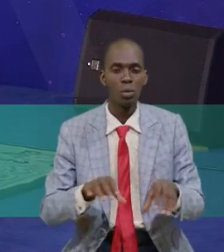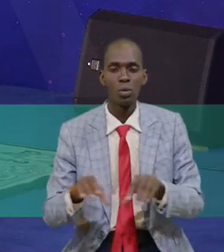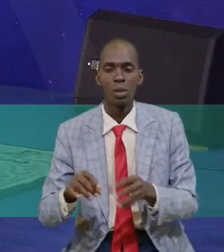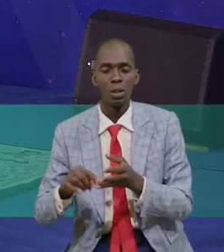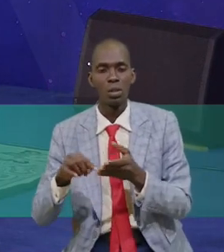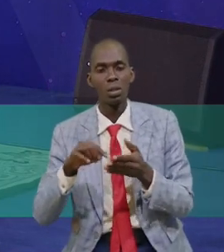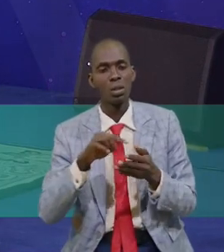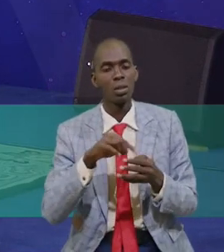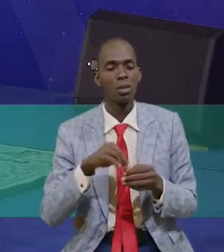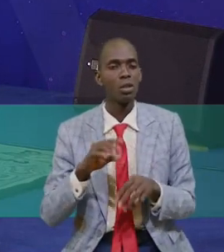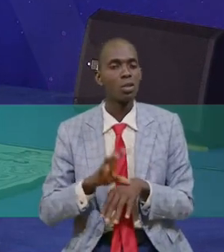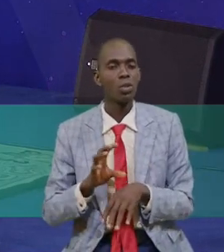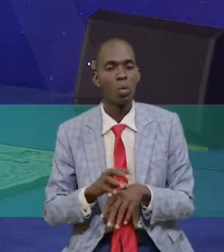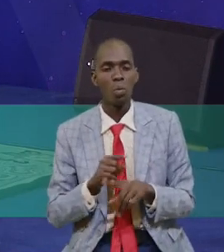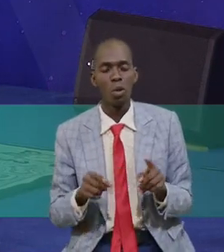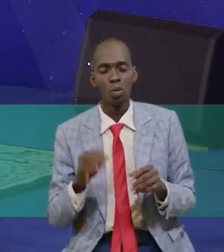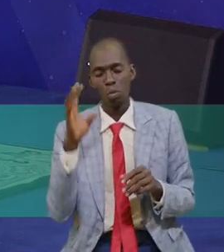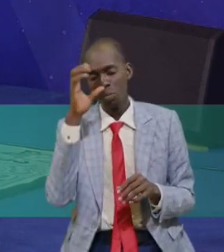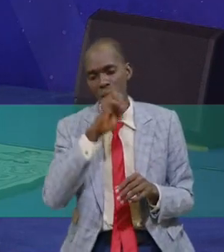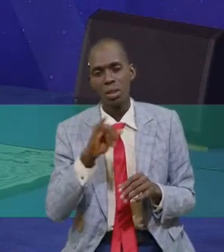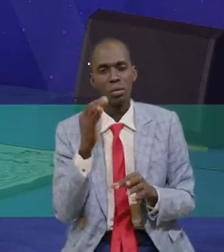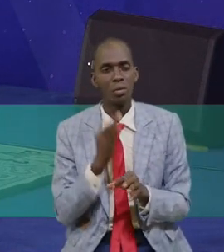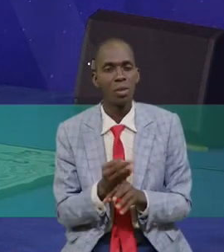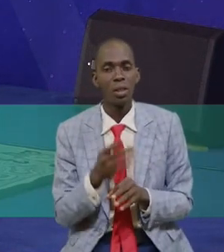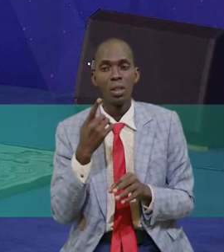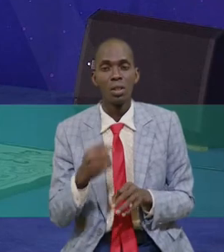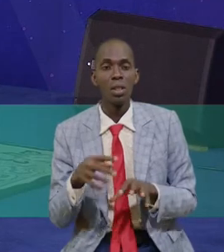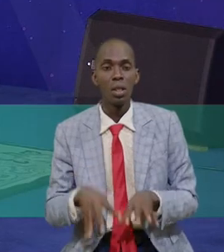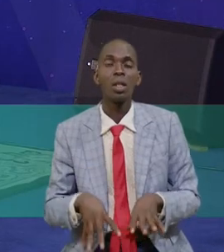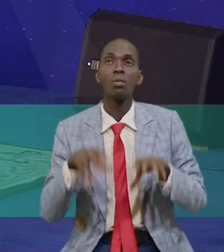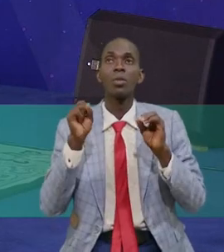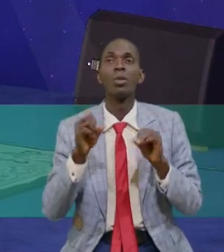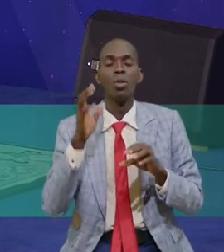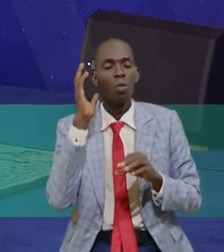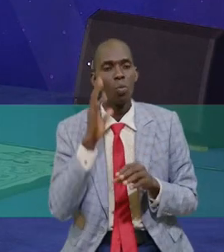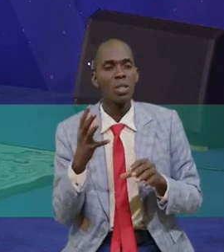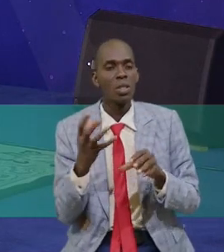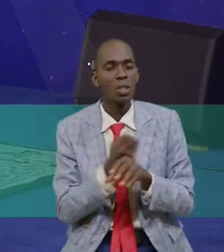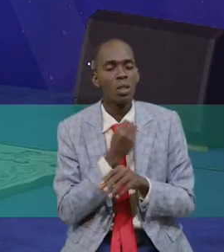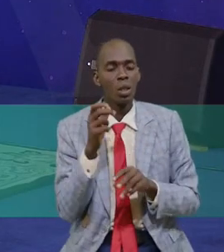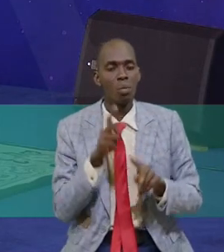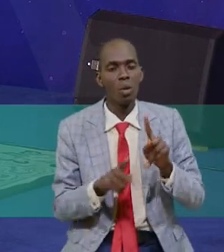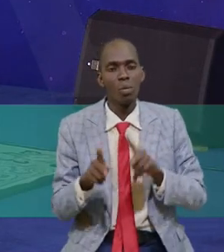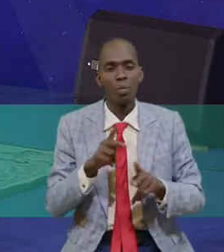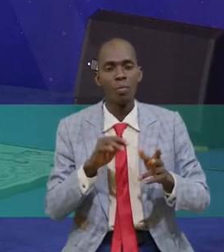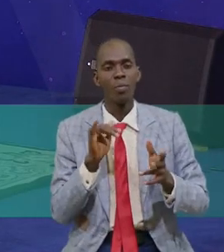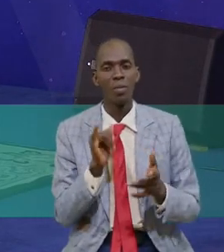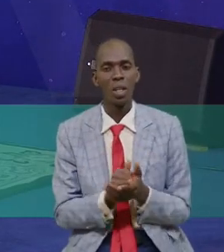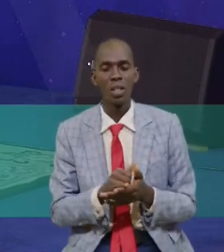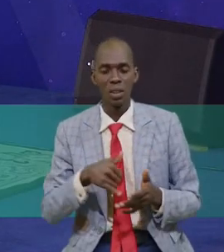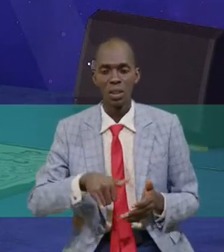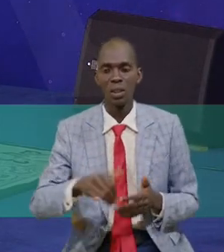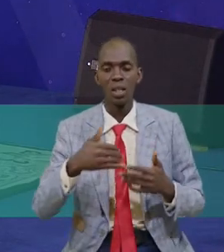that? But faith is missing. The rapture will take away the people that still have faith. By